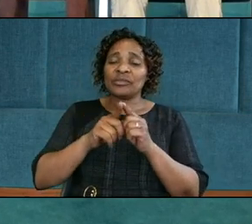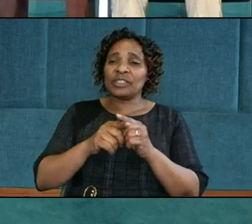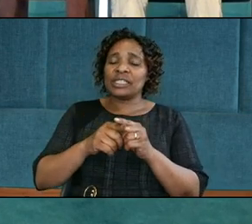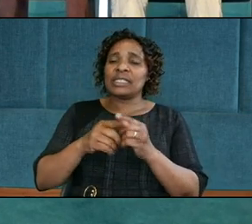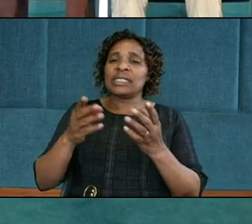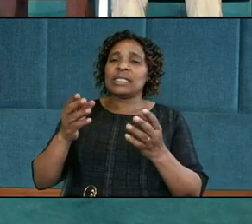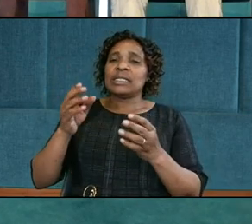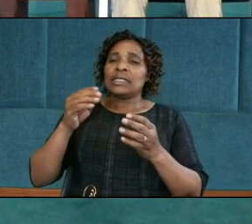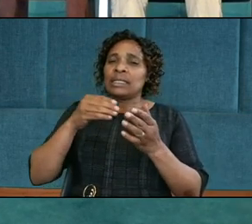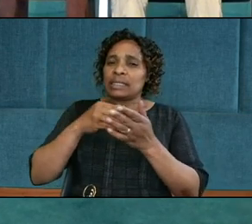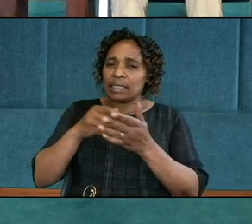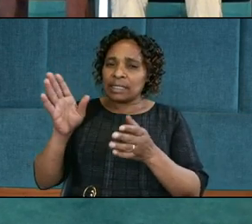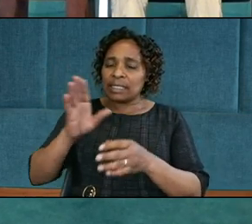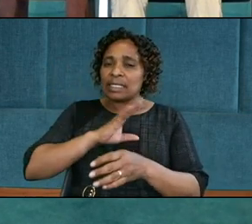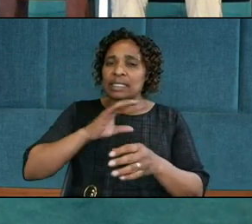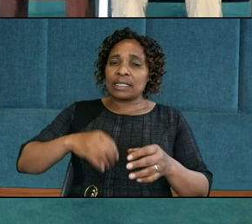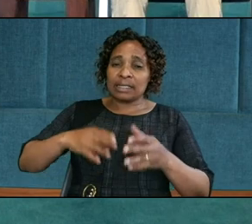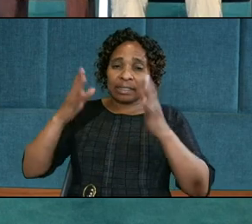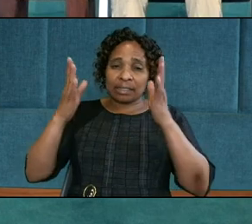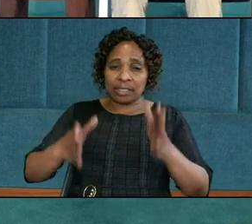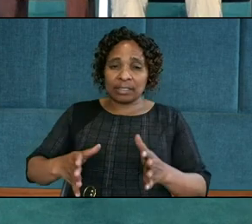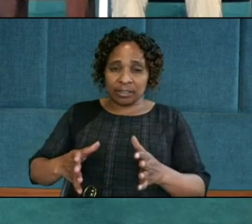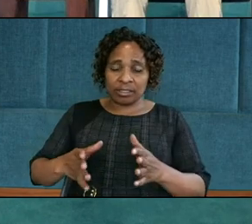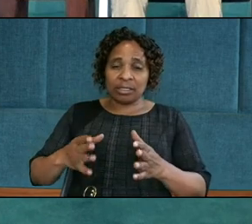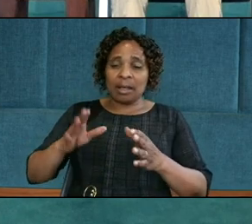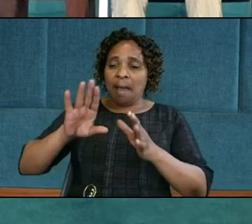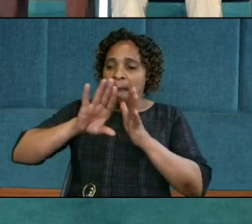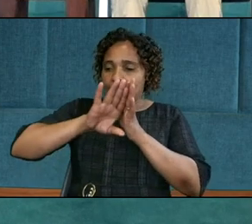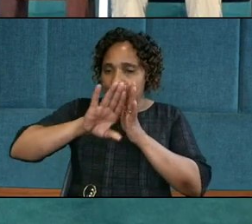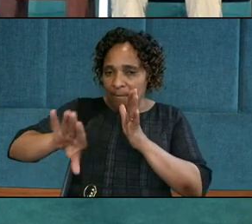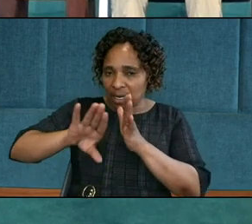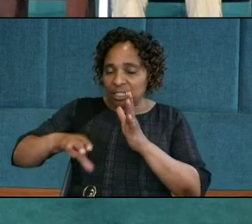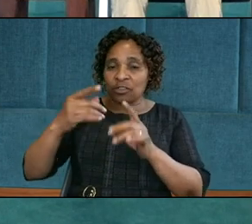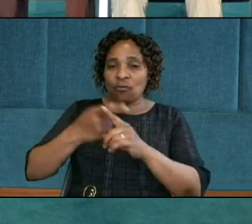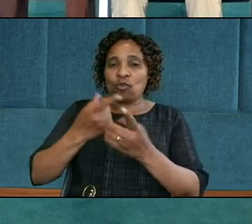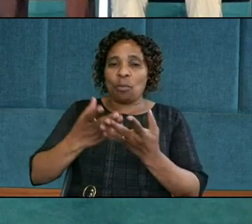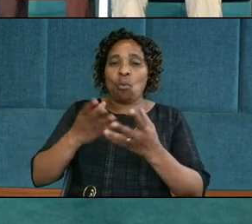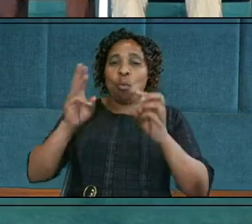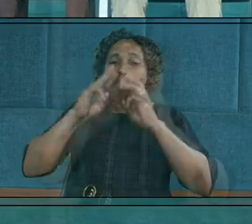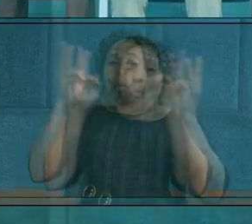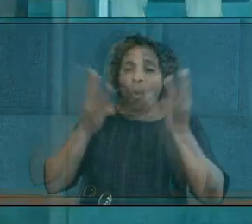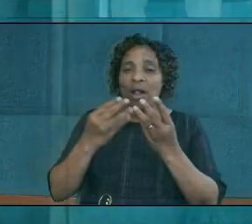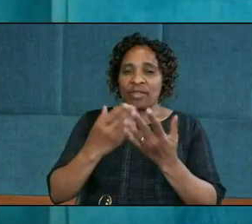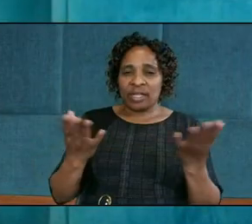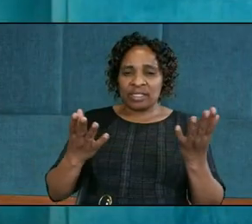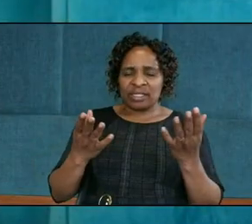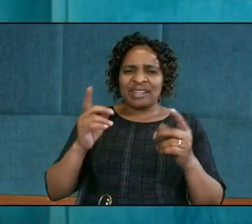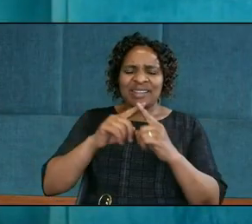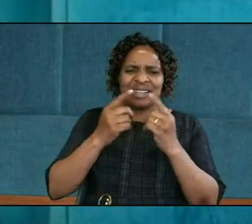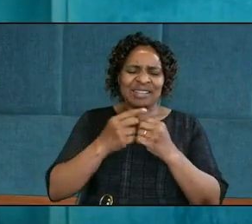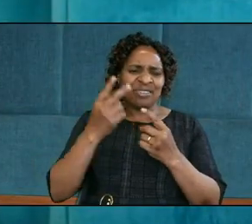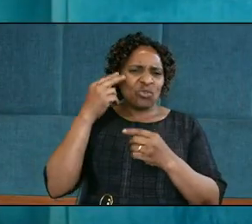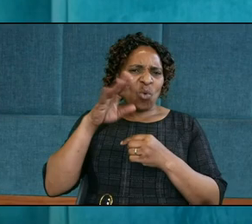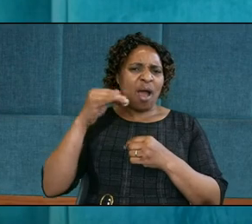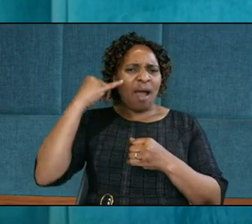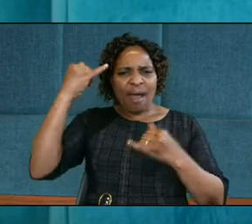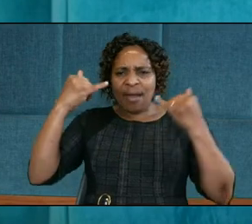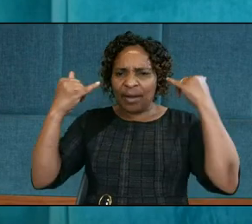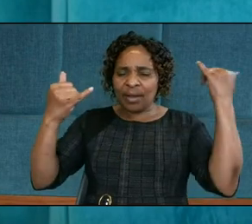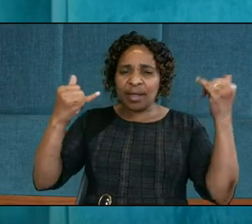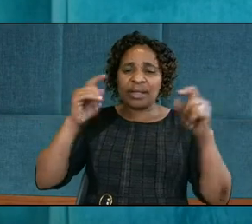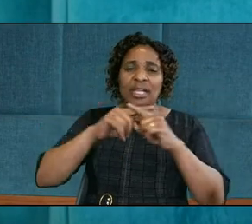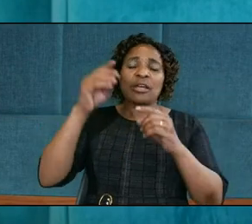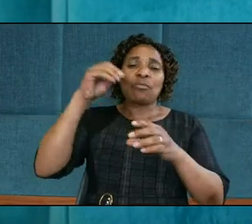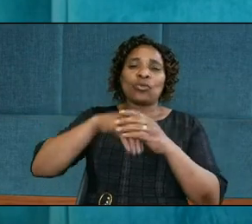setting Christianity apart from what is of the world, demolishing the views and putting